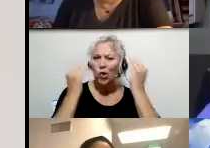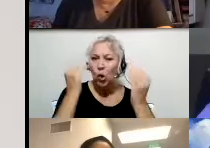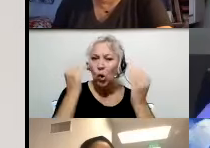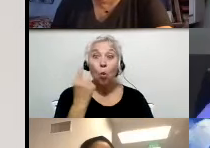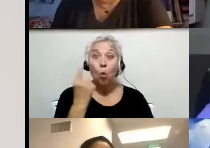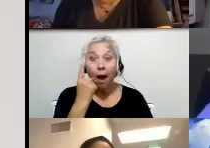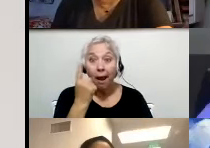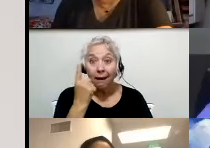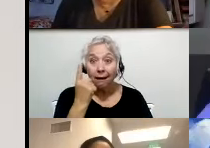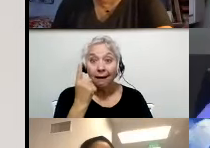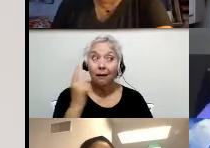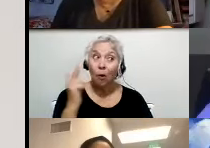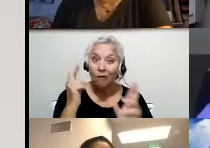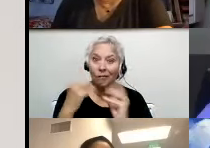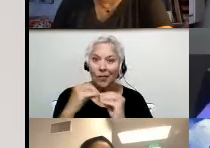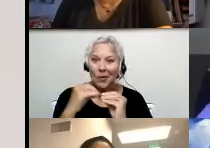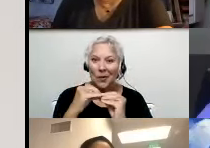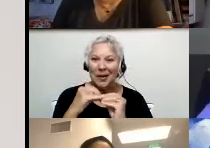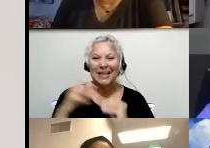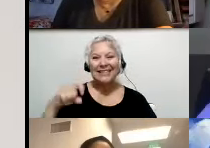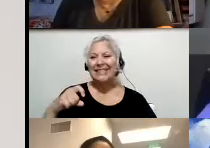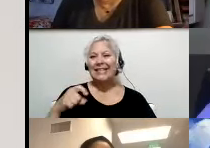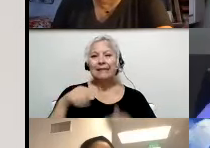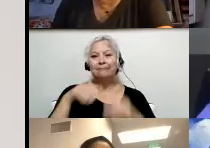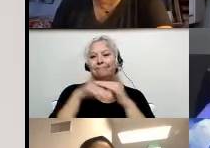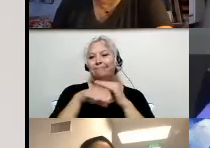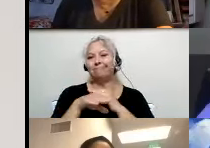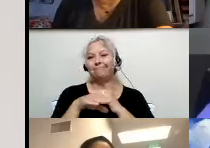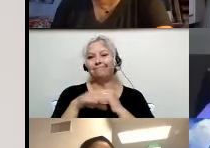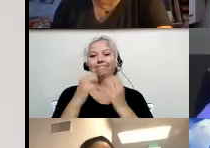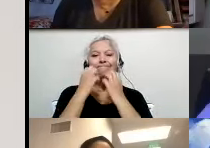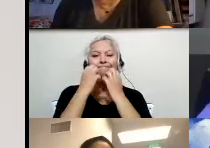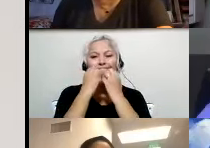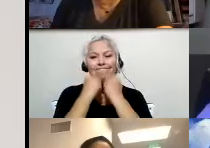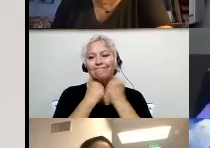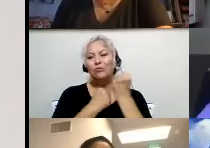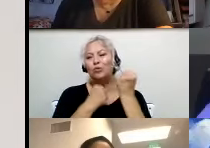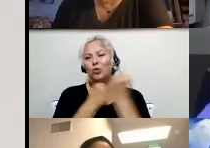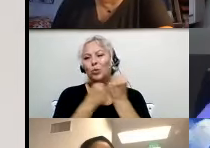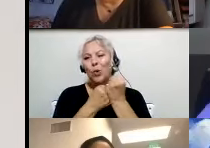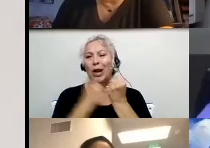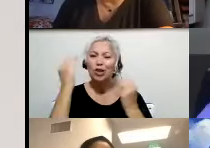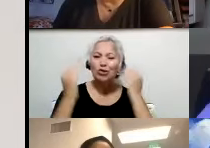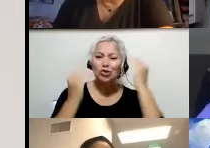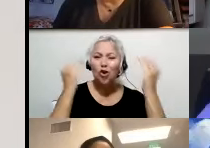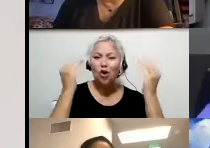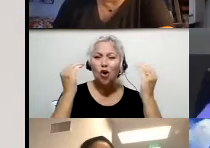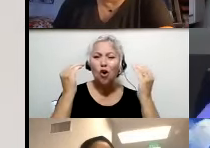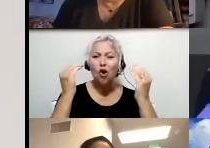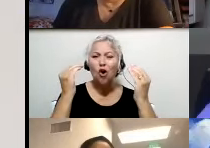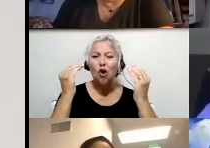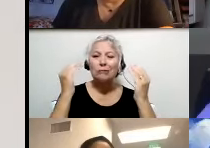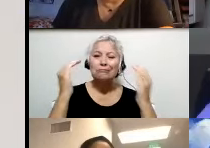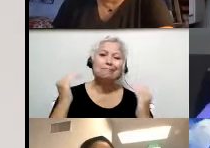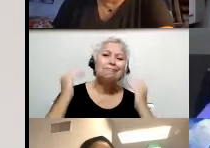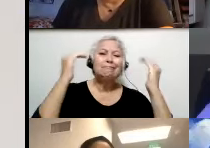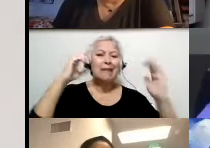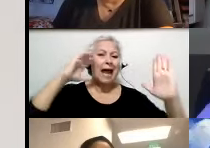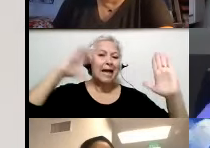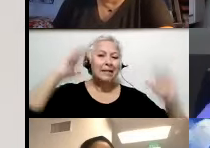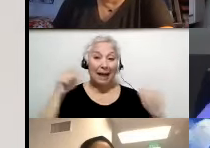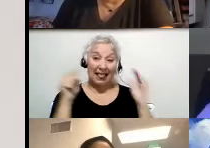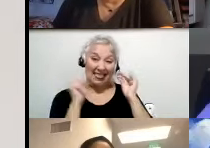one, hopefully they have more, but they need access to a caring and supportive adult who maintains the highest expectations for